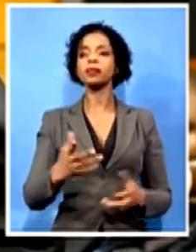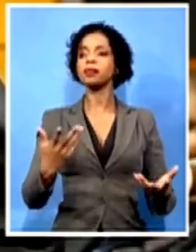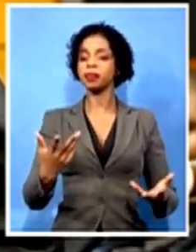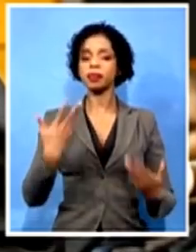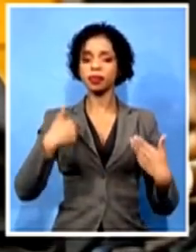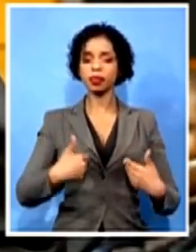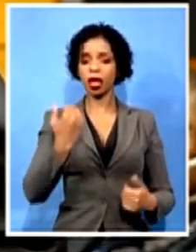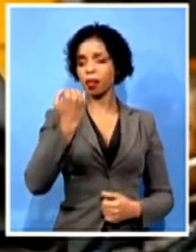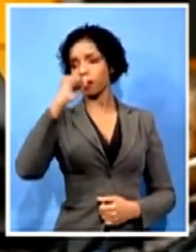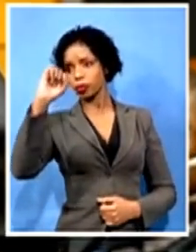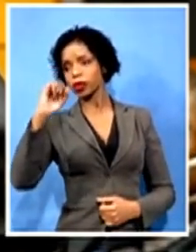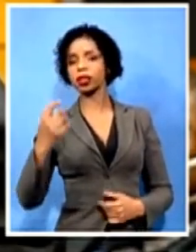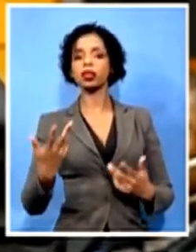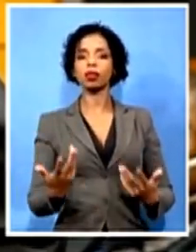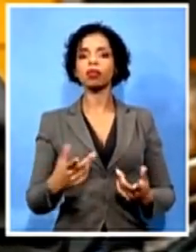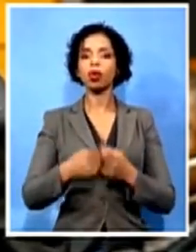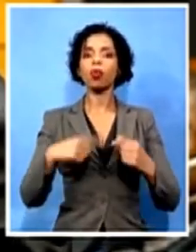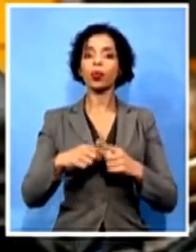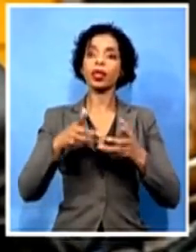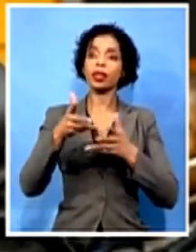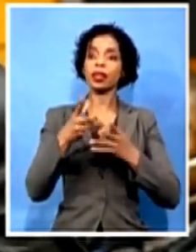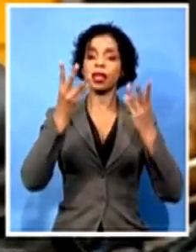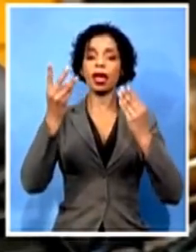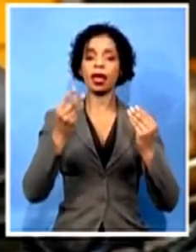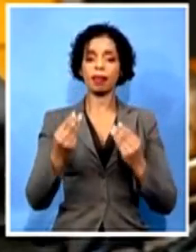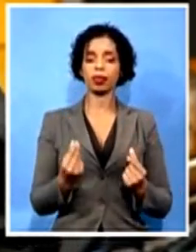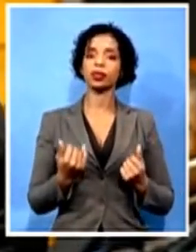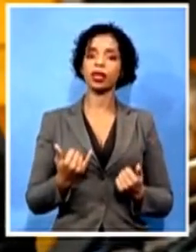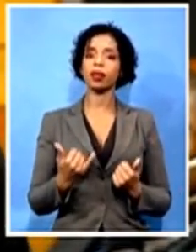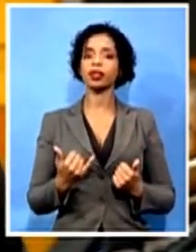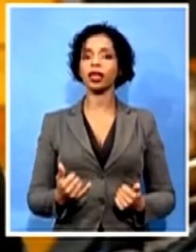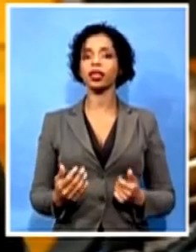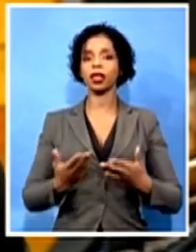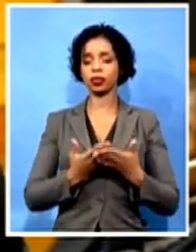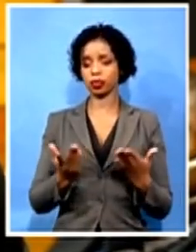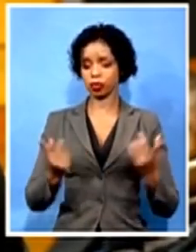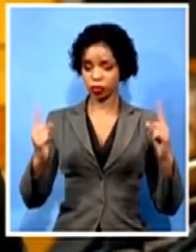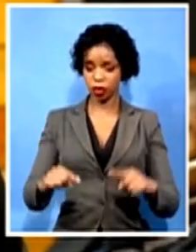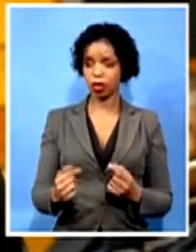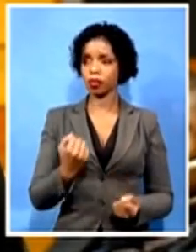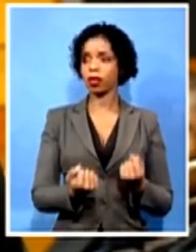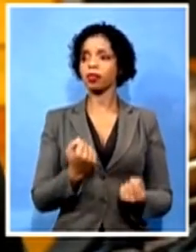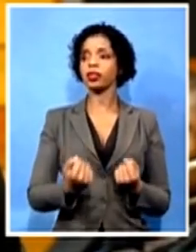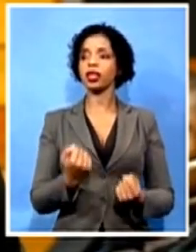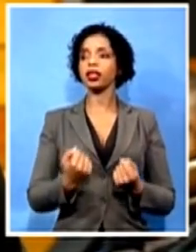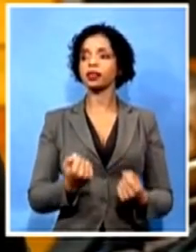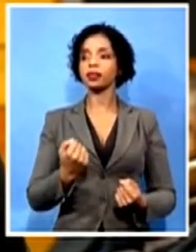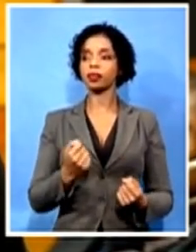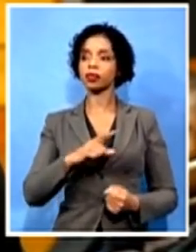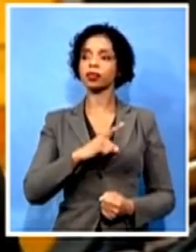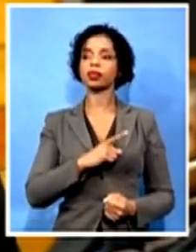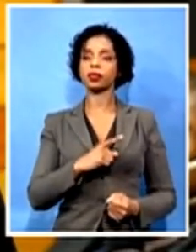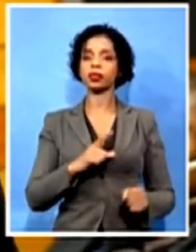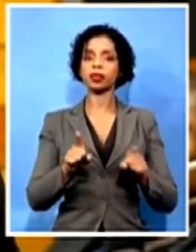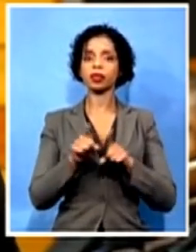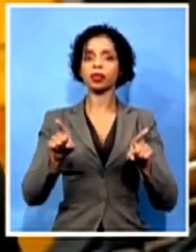about amounts or anything. Not to come to court in front of, and it seems that maybe this is an opportune moment for media